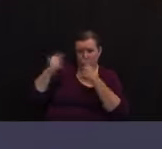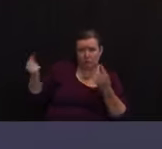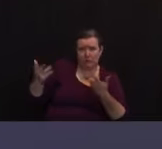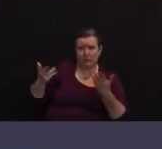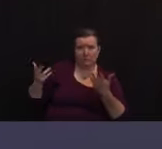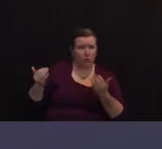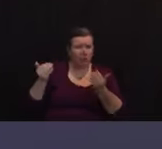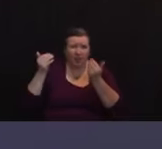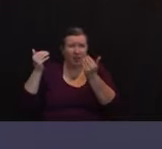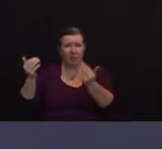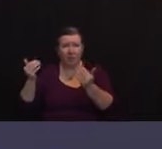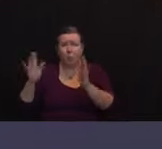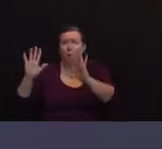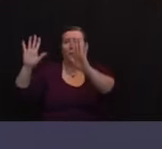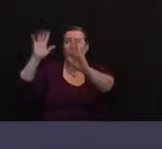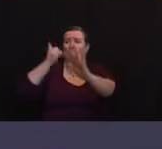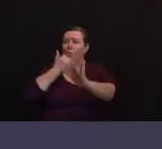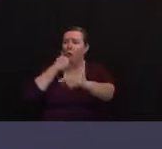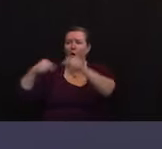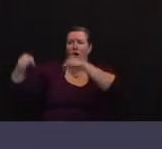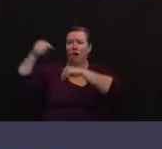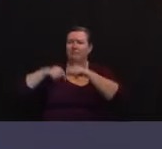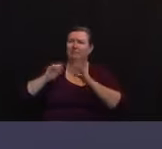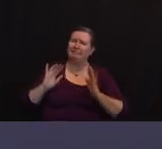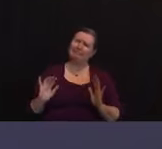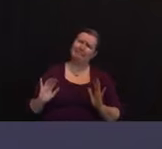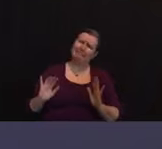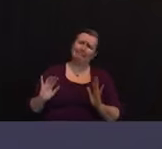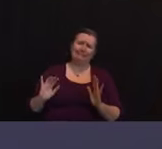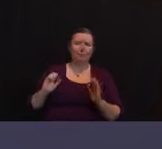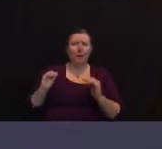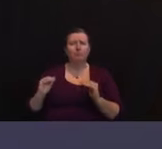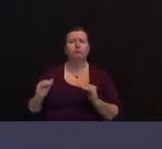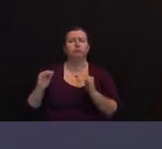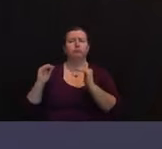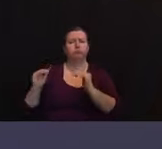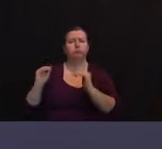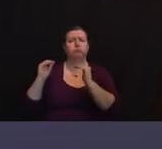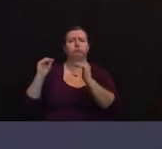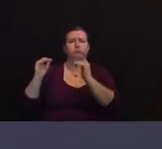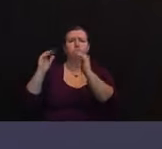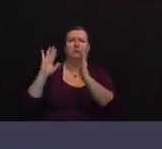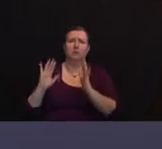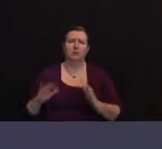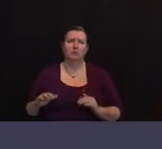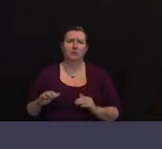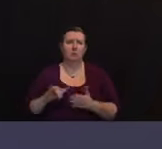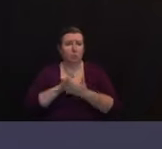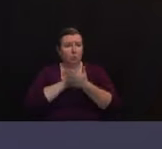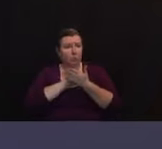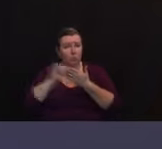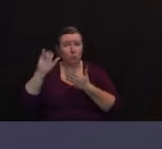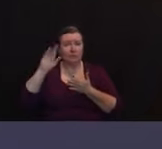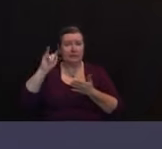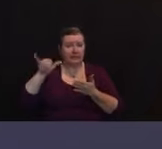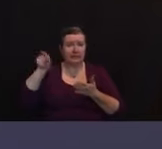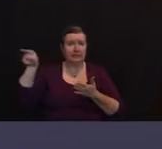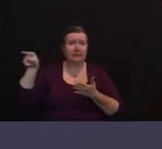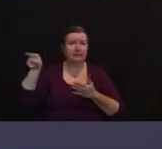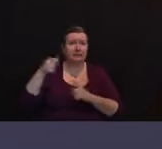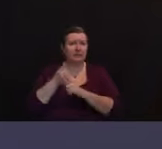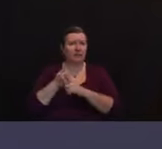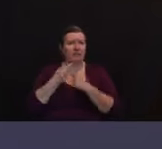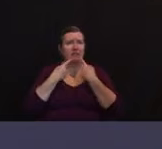back. And so we're going to continue to be that way. I believe New York City is announcing or has announced that they're going to